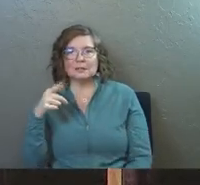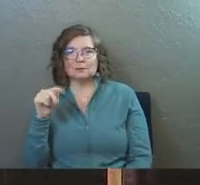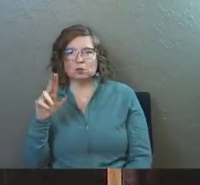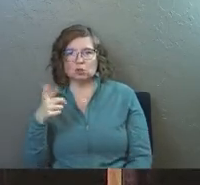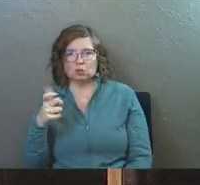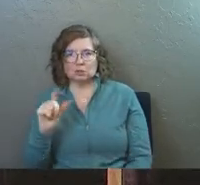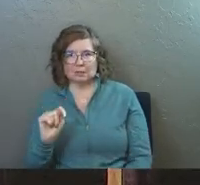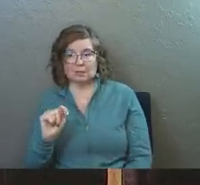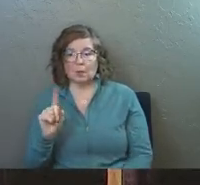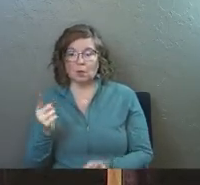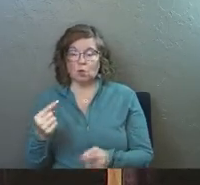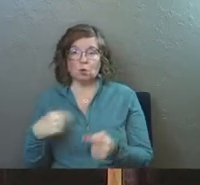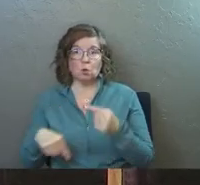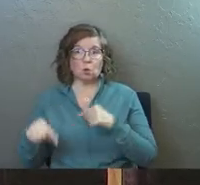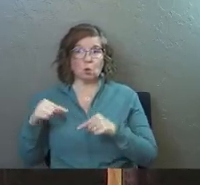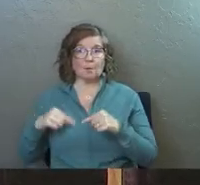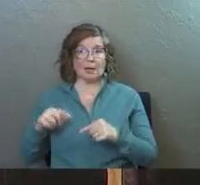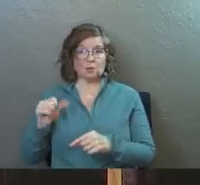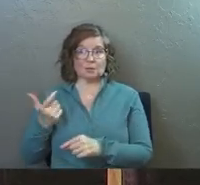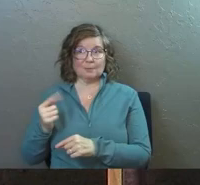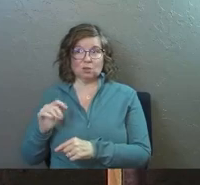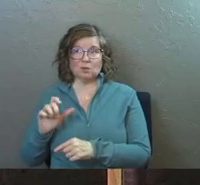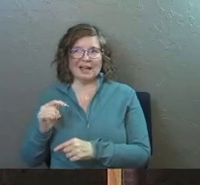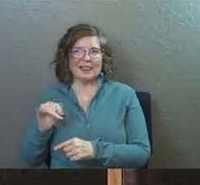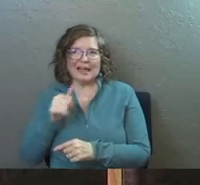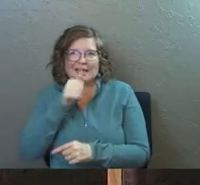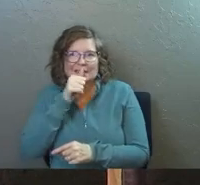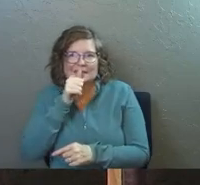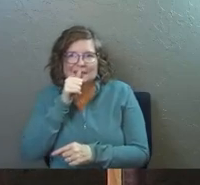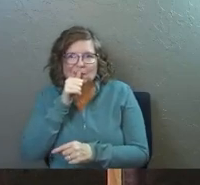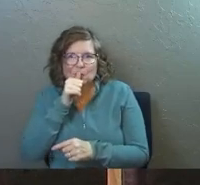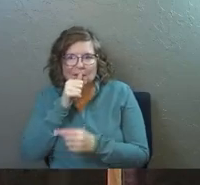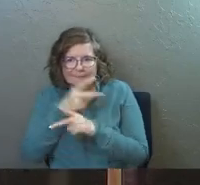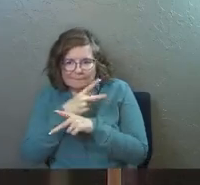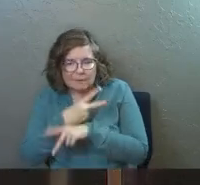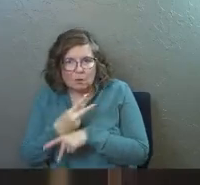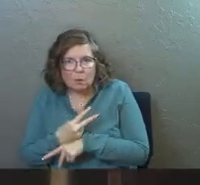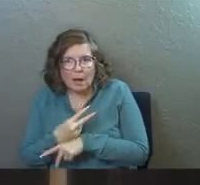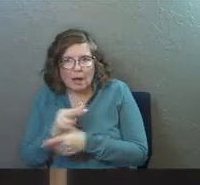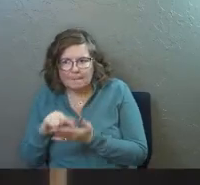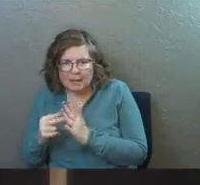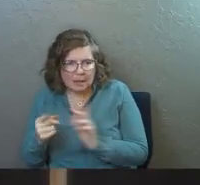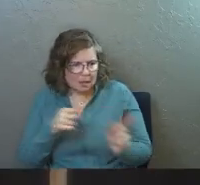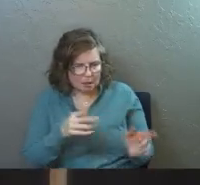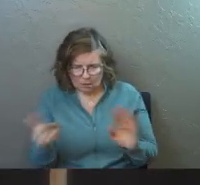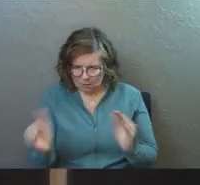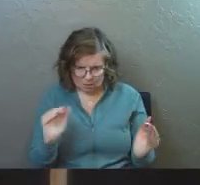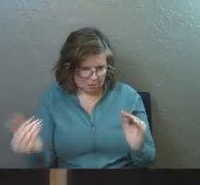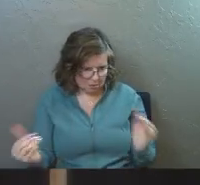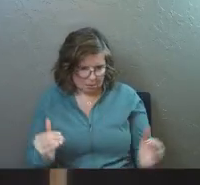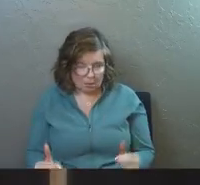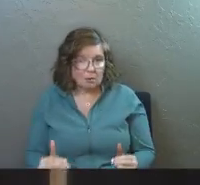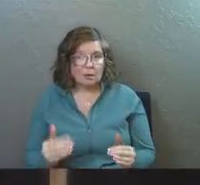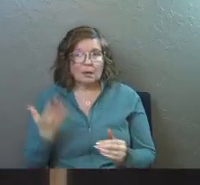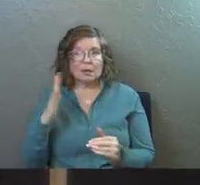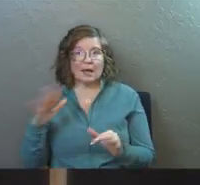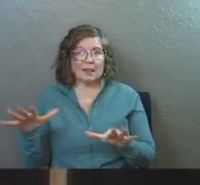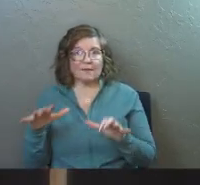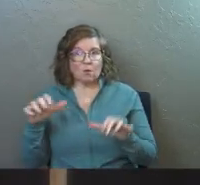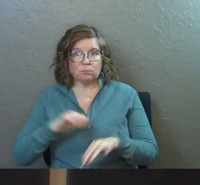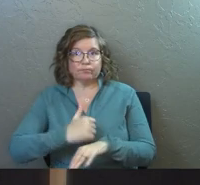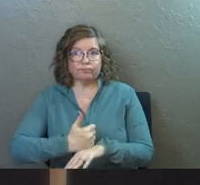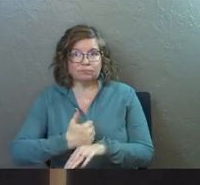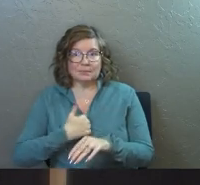Septuagint. And when you go back to the Septuagint, it's like a secret decoder ring between the ancient Hebrew and the Greek at that time. God like froze